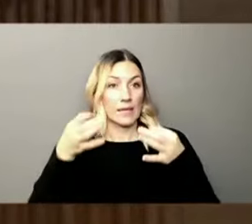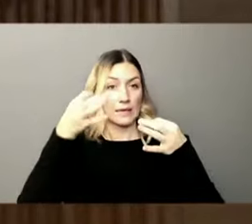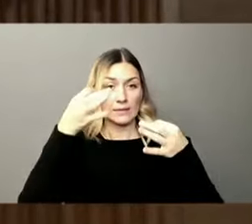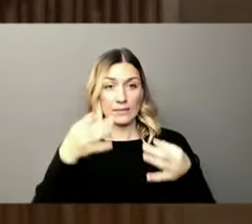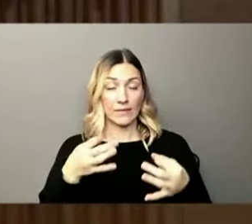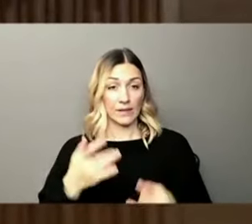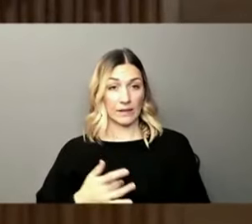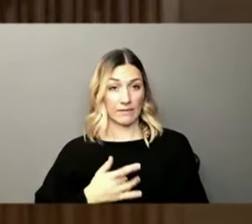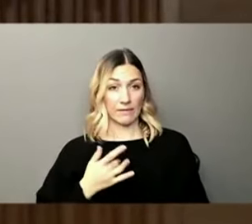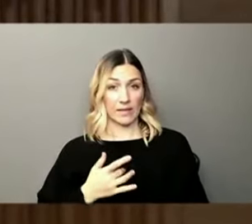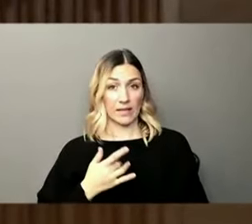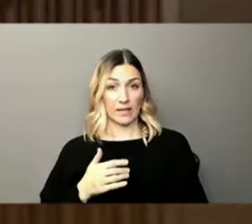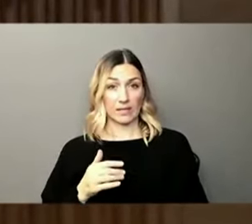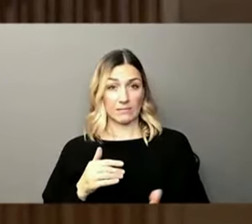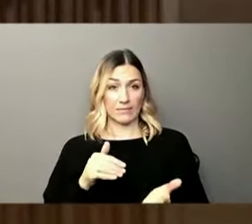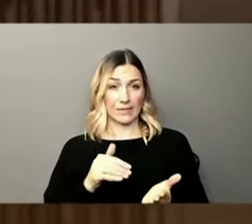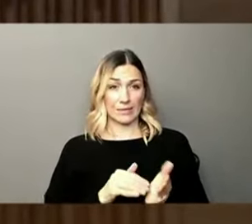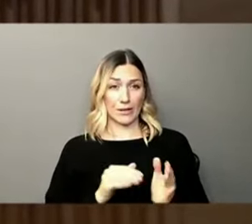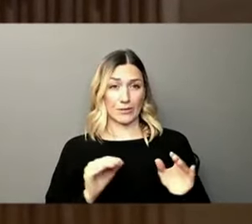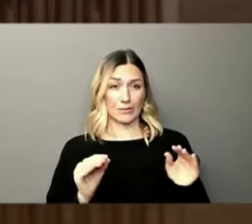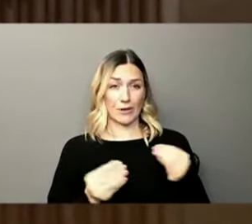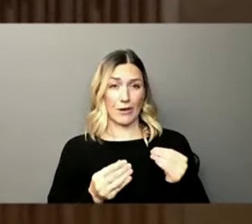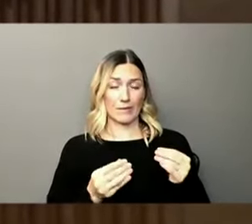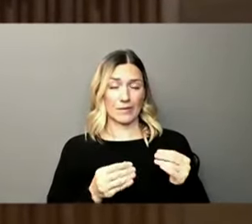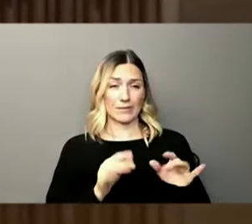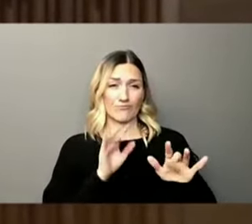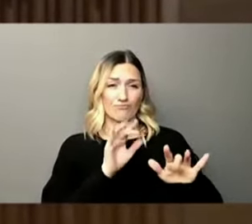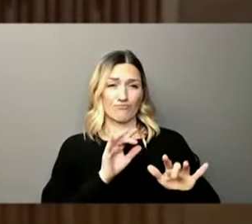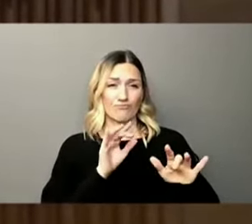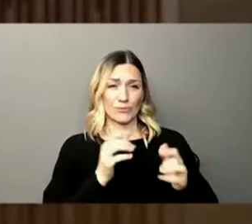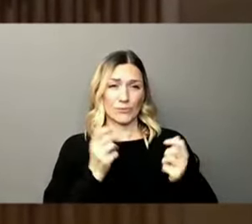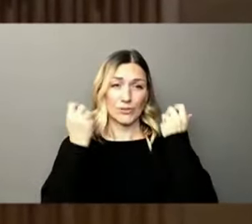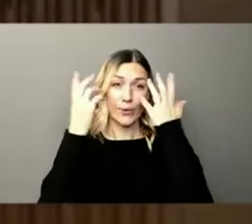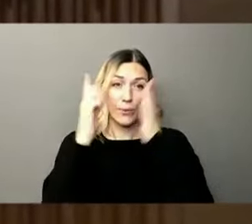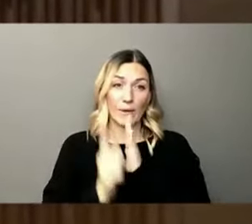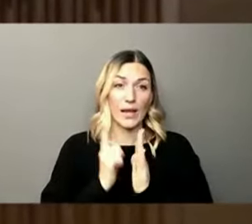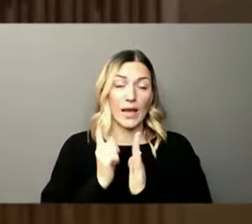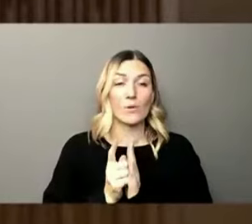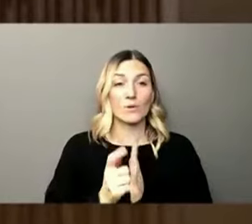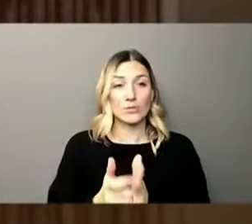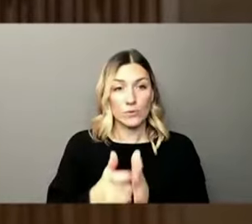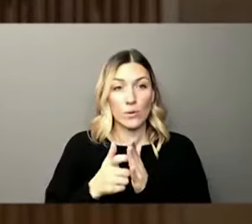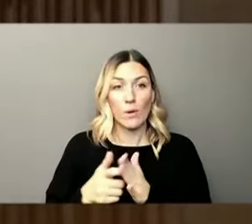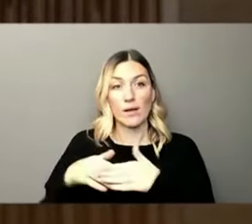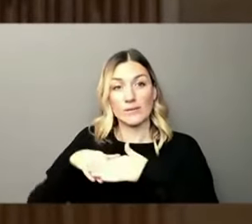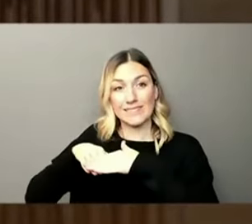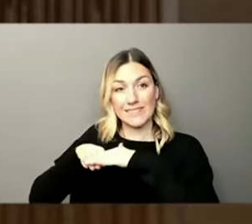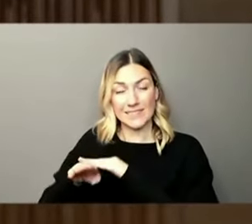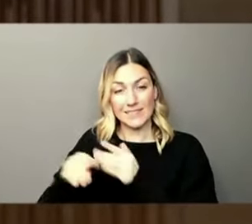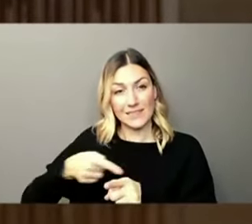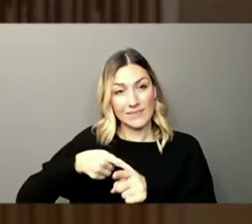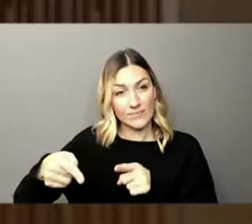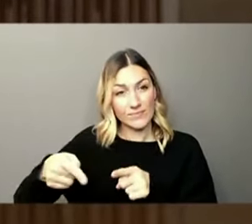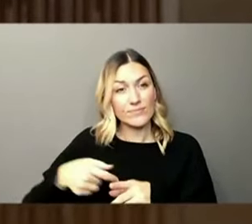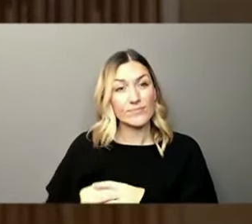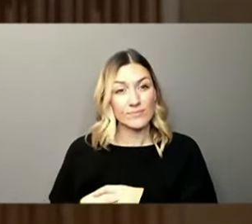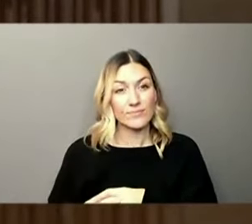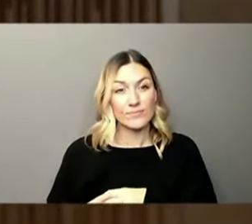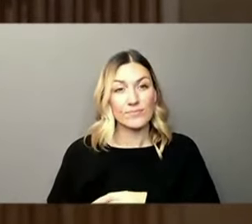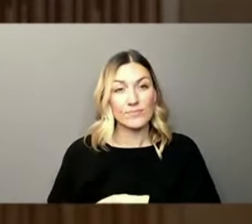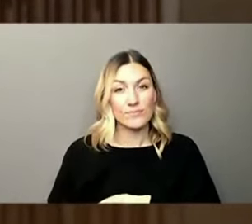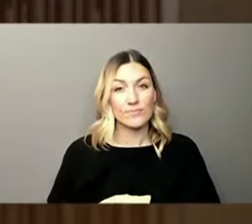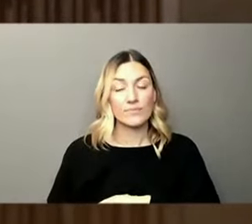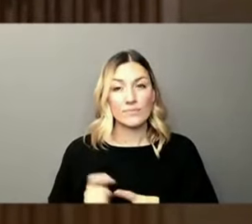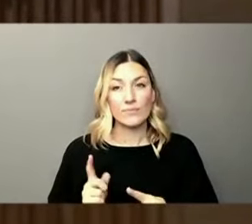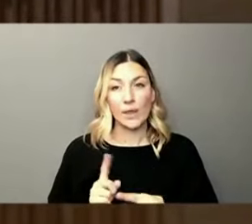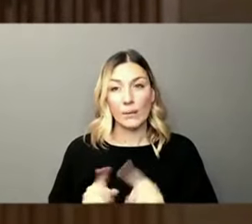doctor's office sometimes because of the hours that they put into getting us into some of these specialists. But